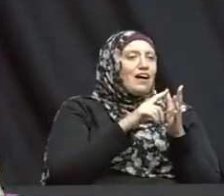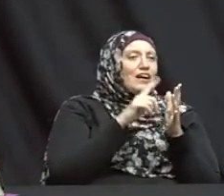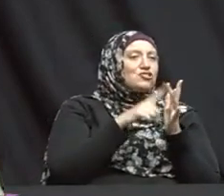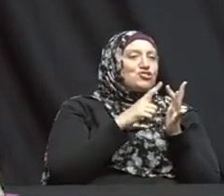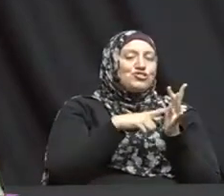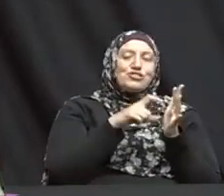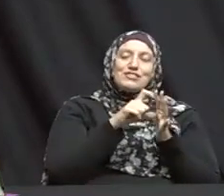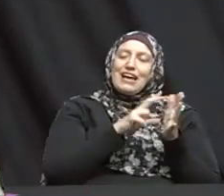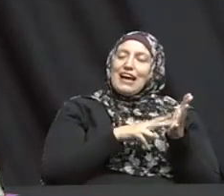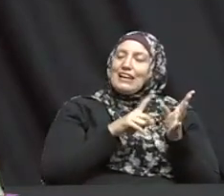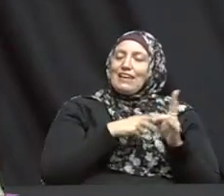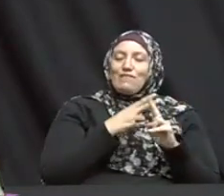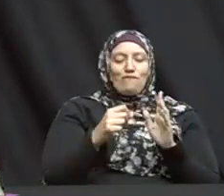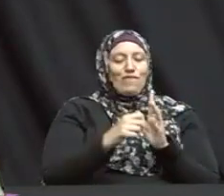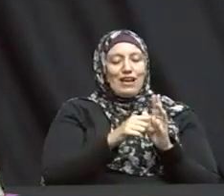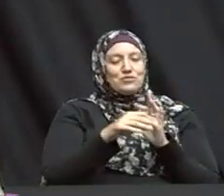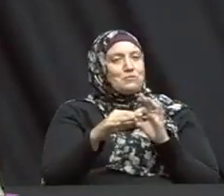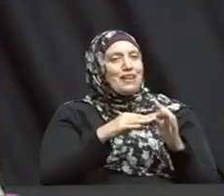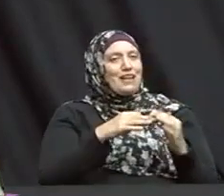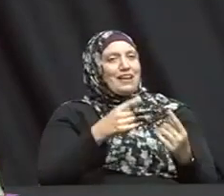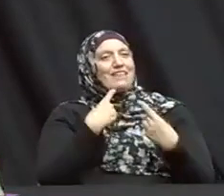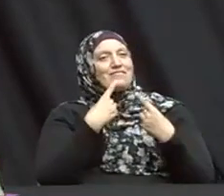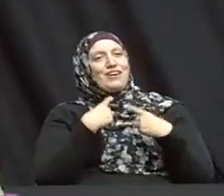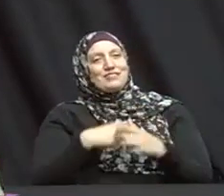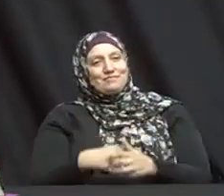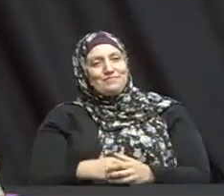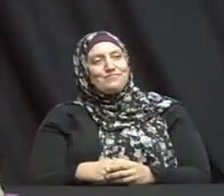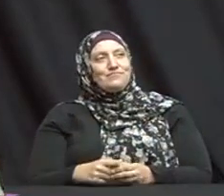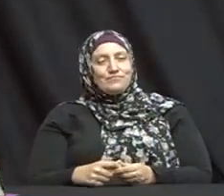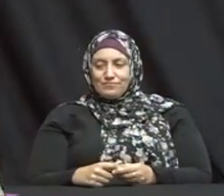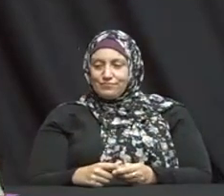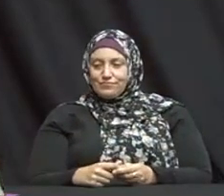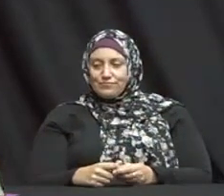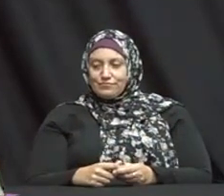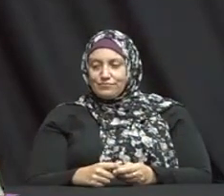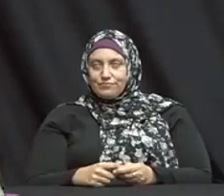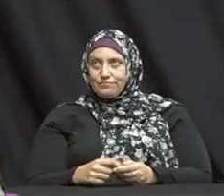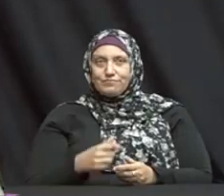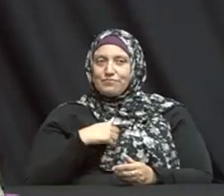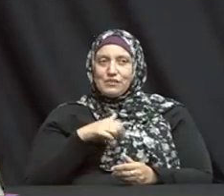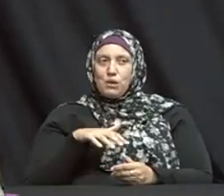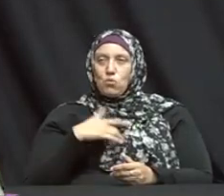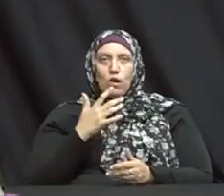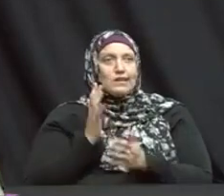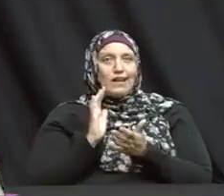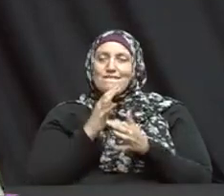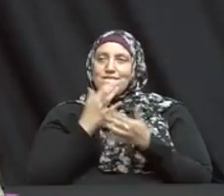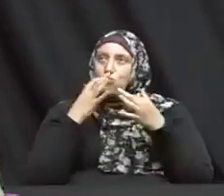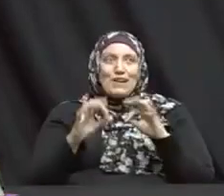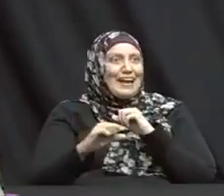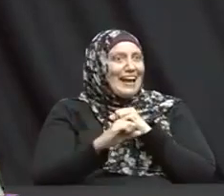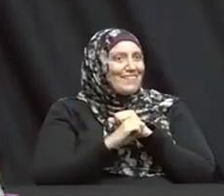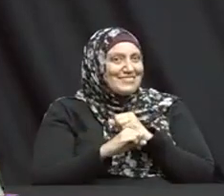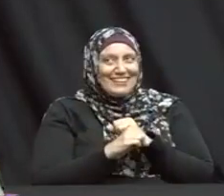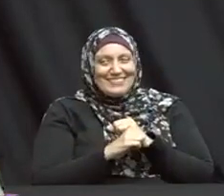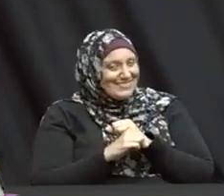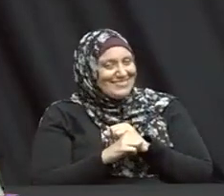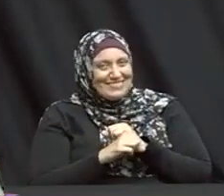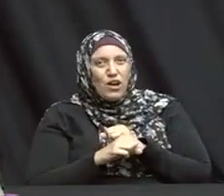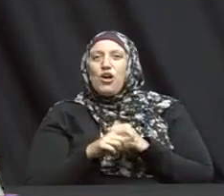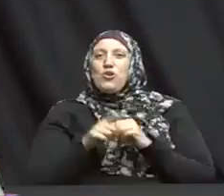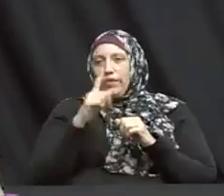as well. And if, without meaning to send any business your way at all, you can definitely go and see anybody else who you